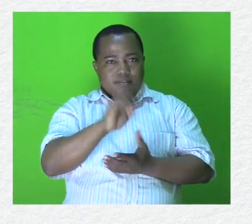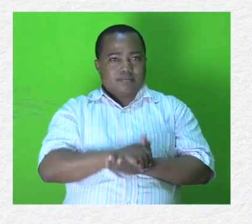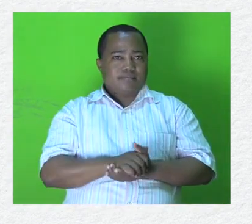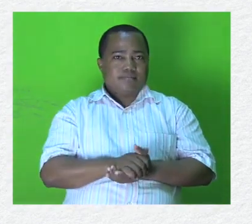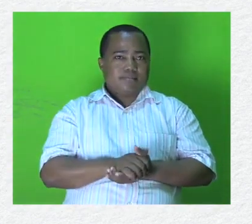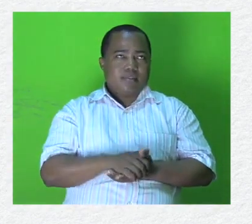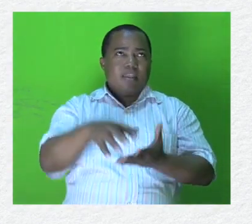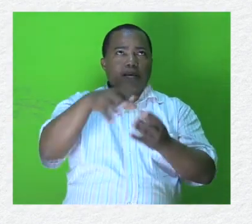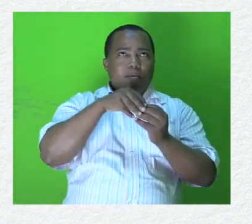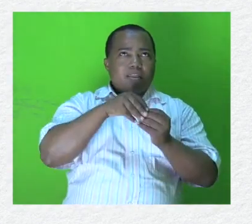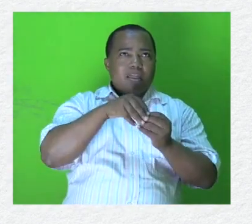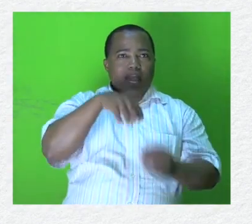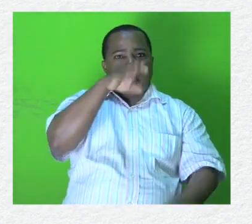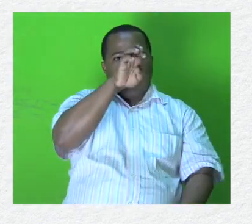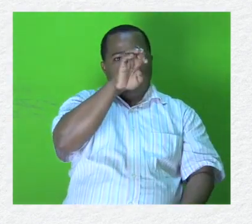sulfur